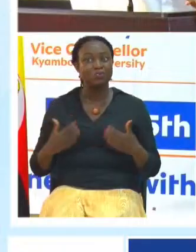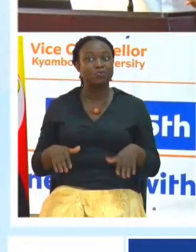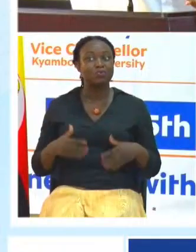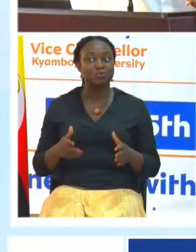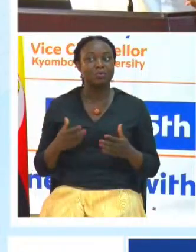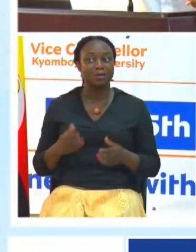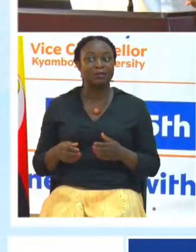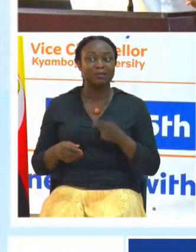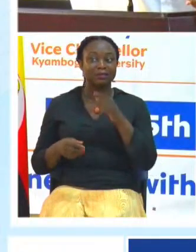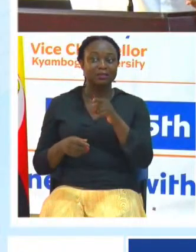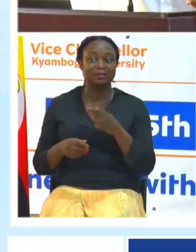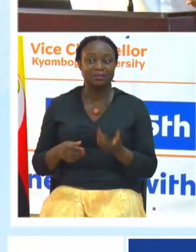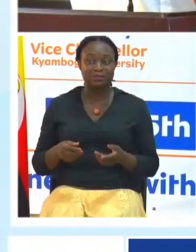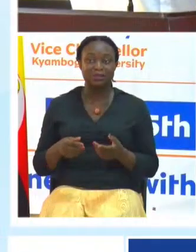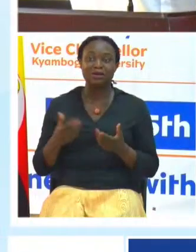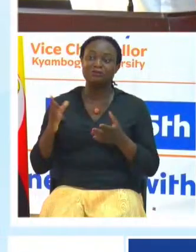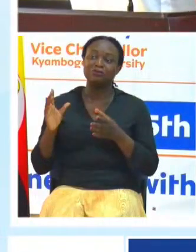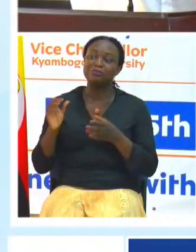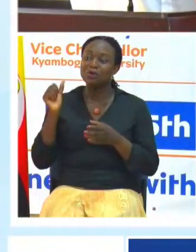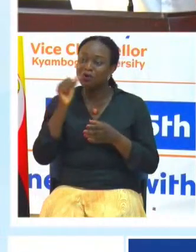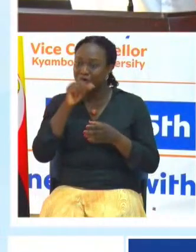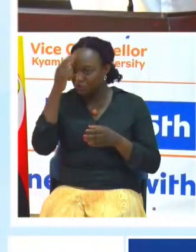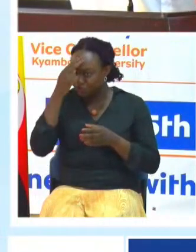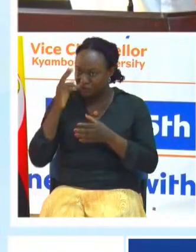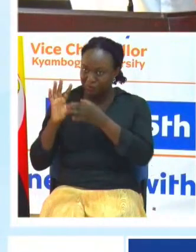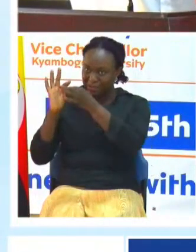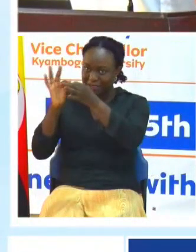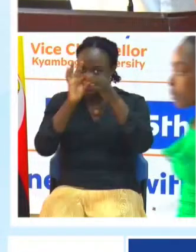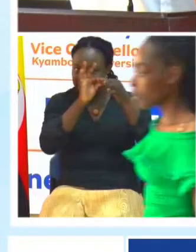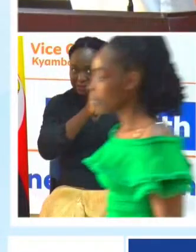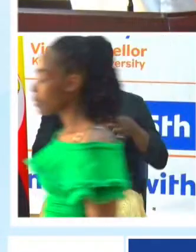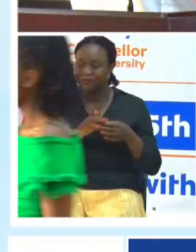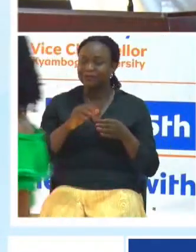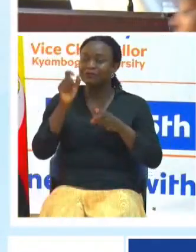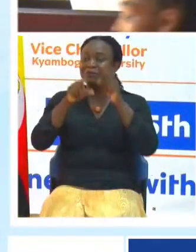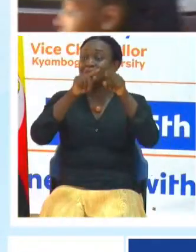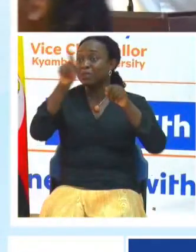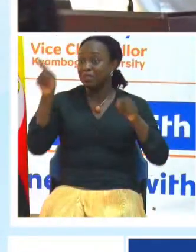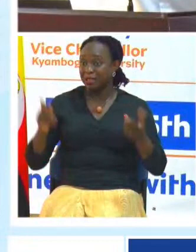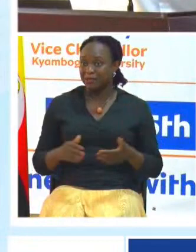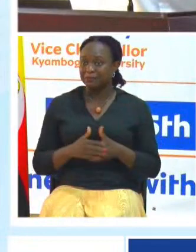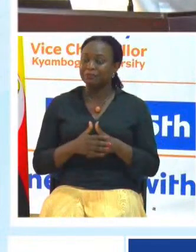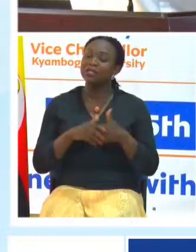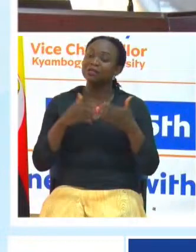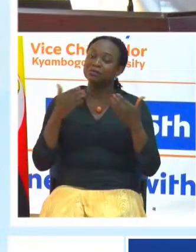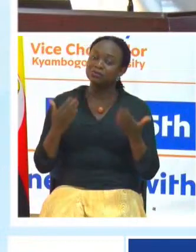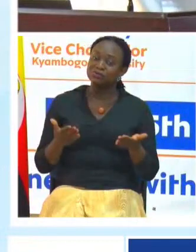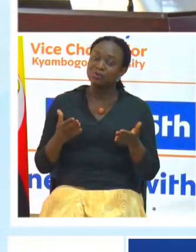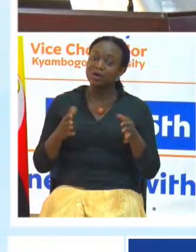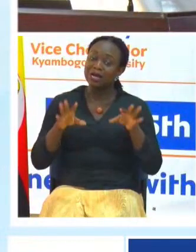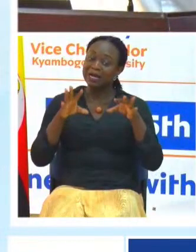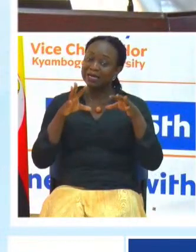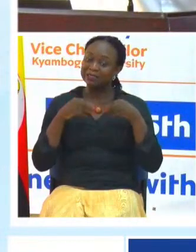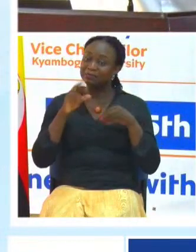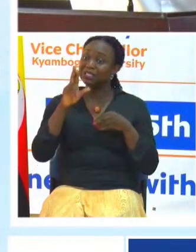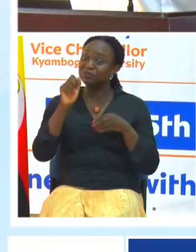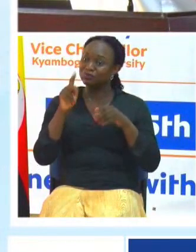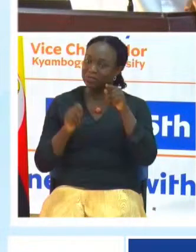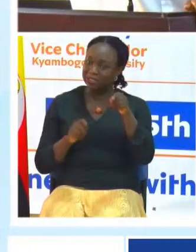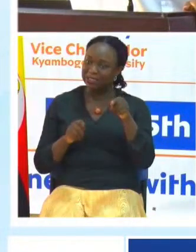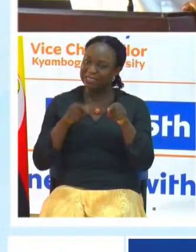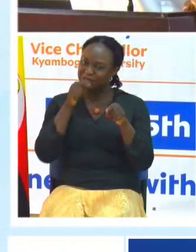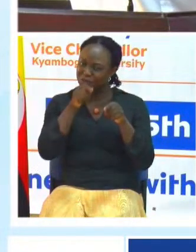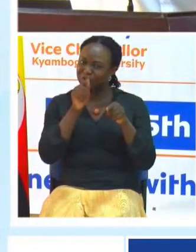you to be an old boy or an old girl of those people. So, what do I mean by the acceptance rate? Those are very